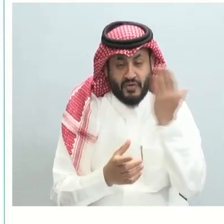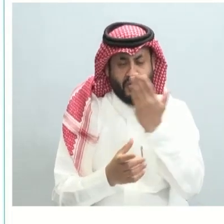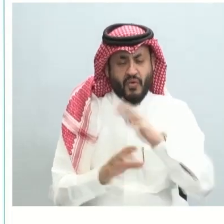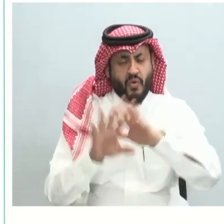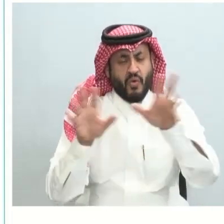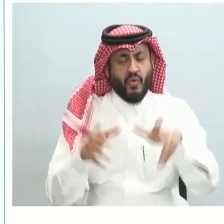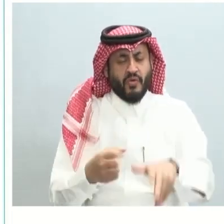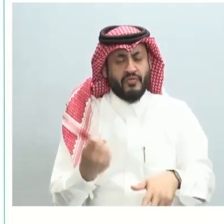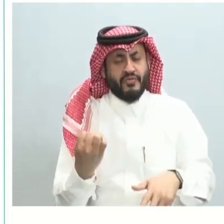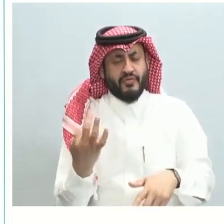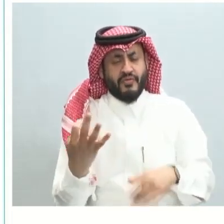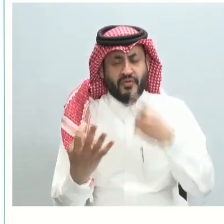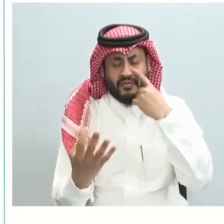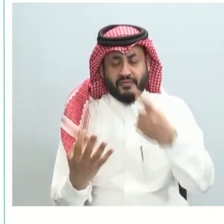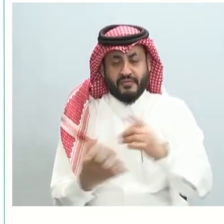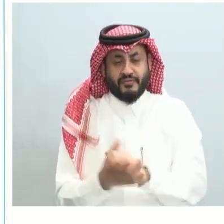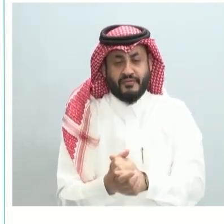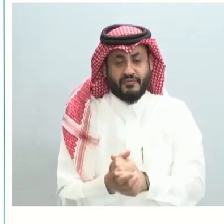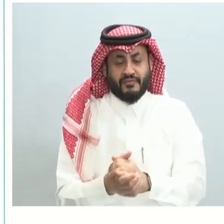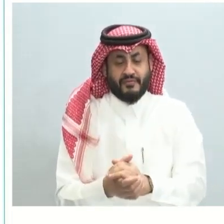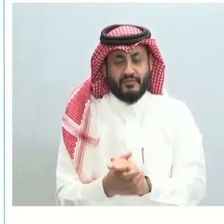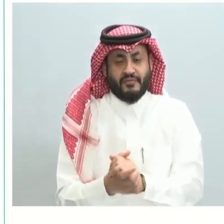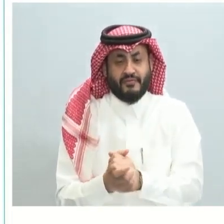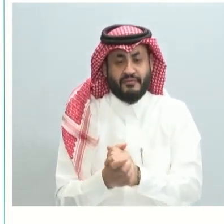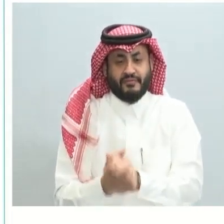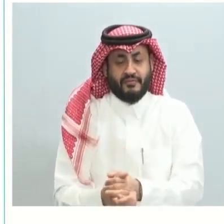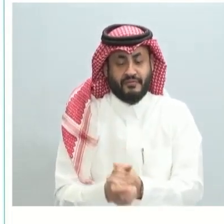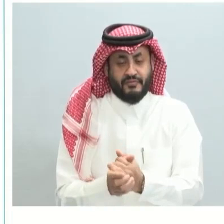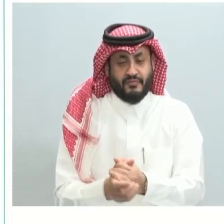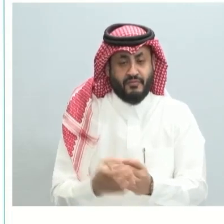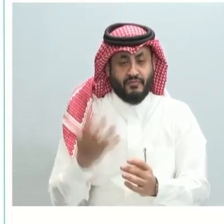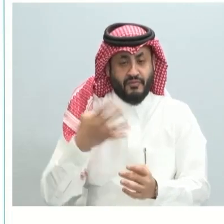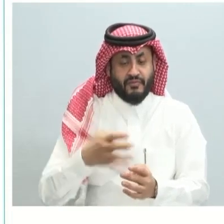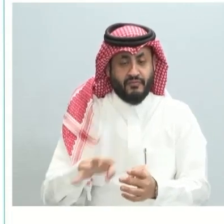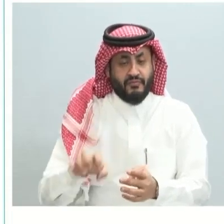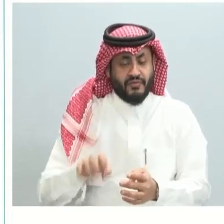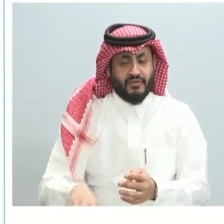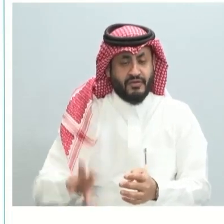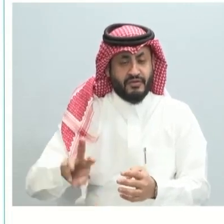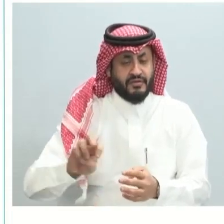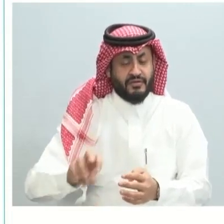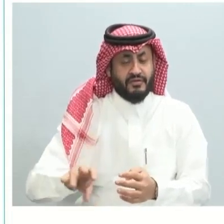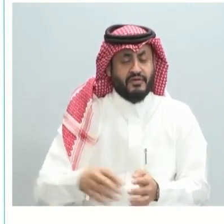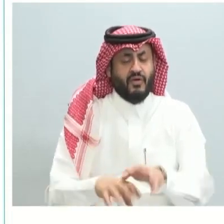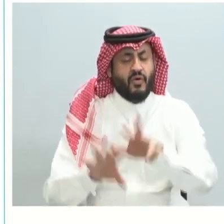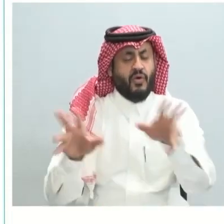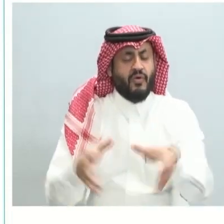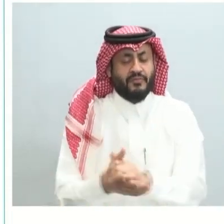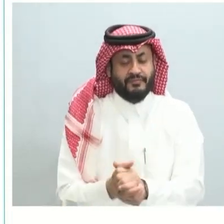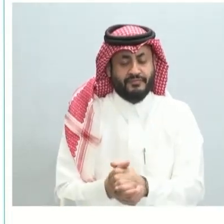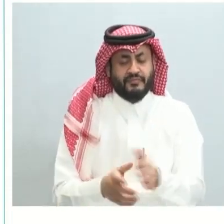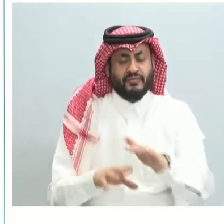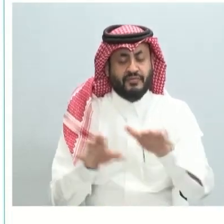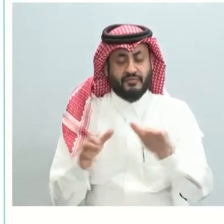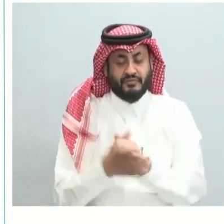all the numbers we can see here, 40, 60, 80, 81, 63, 57, up